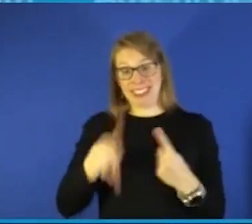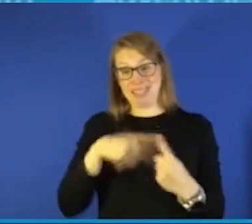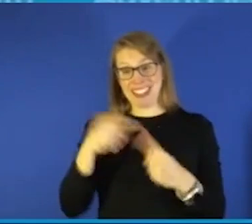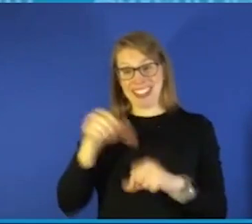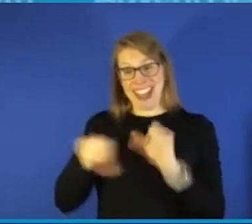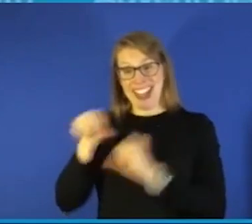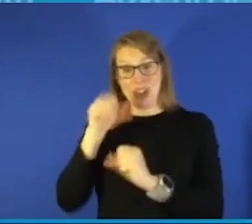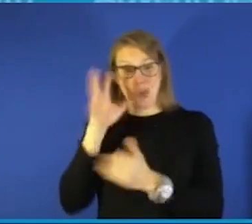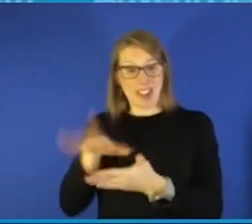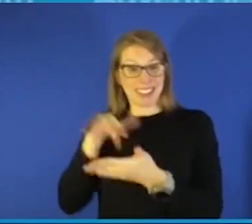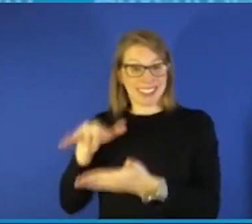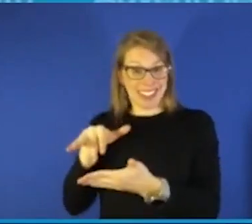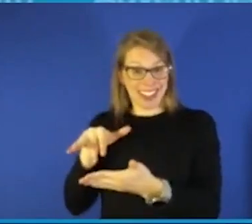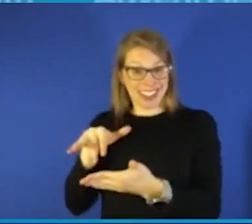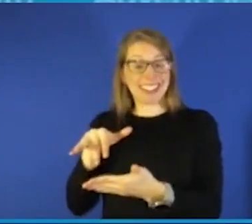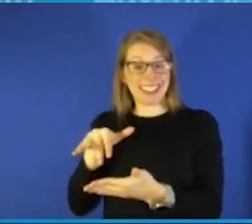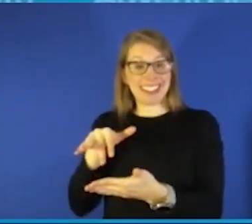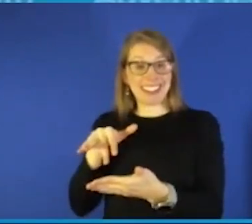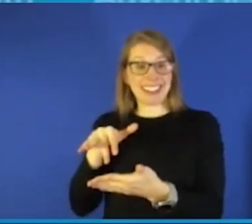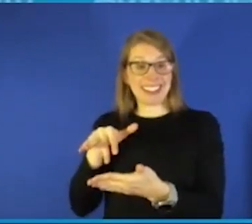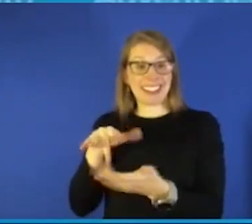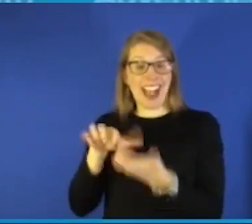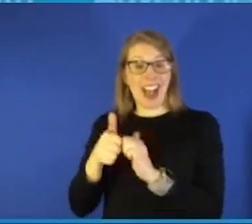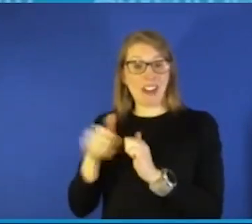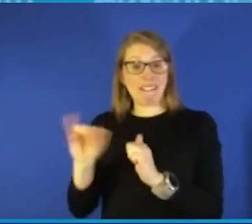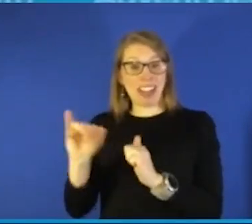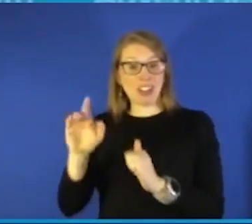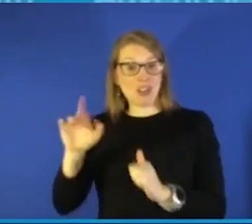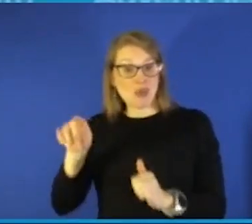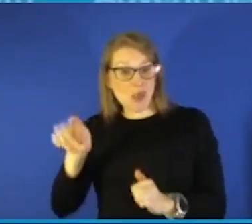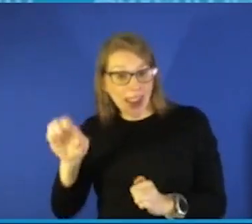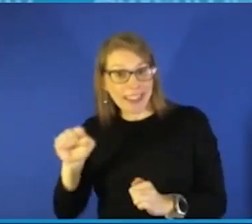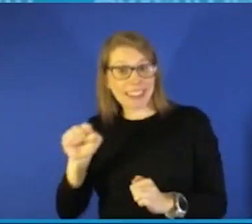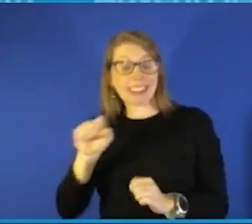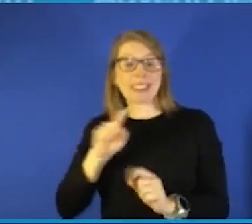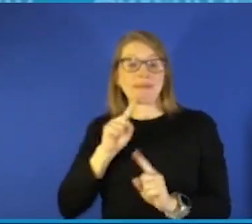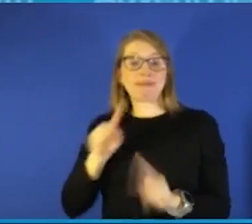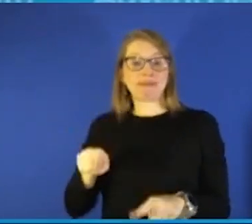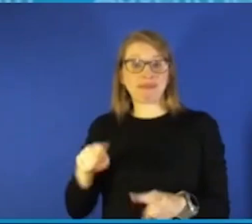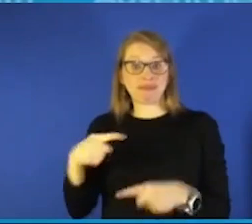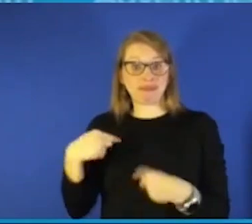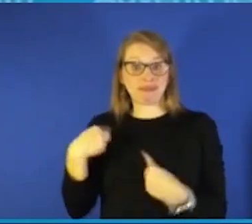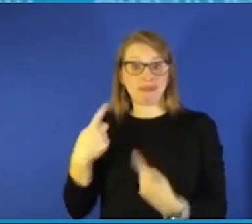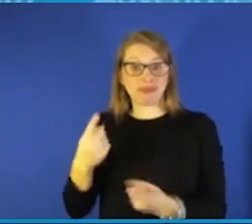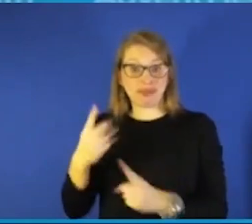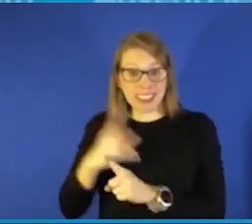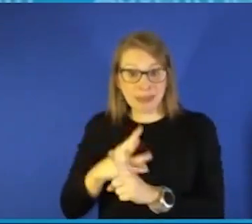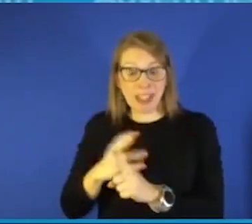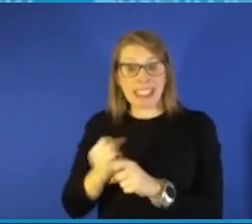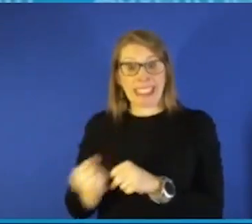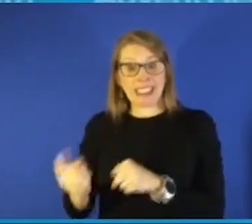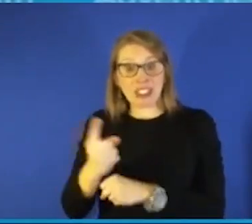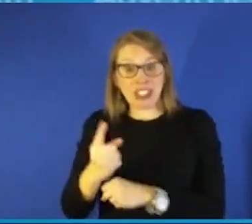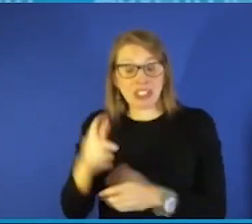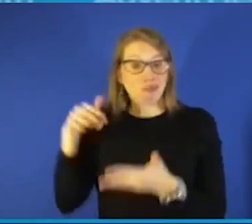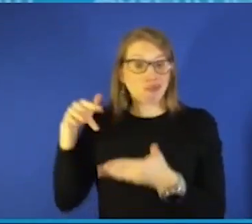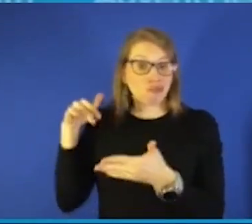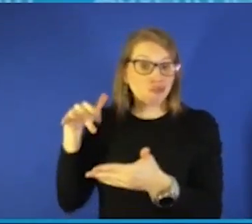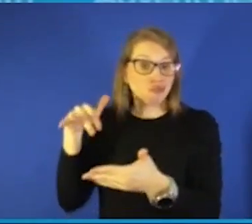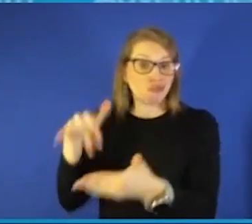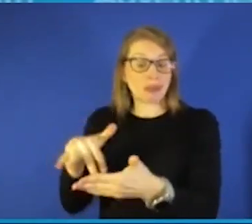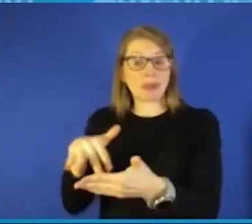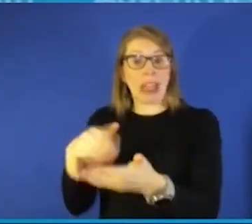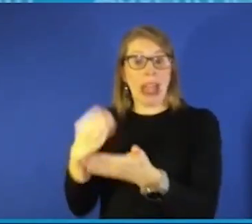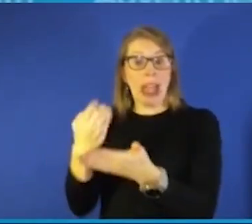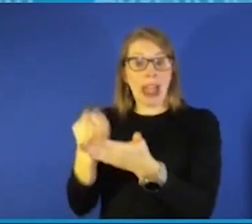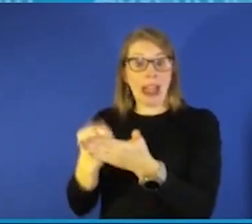to study how infection rates respond in the next 6 months and next year, and we'll decide based on the